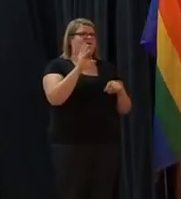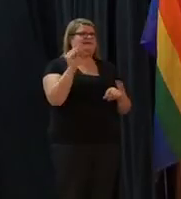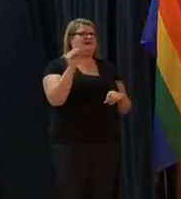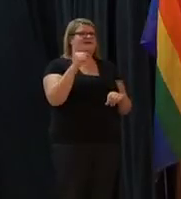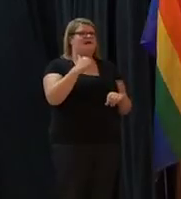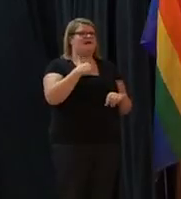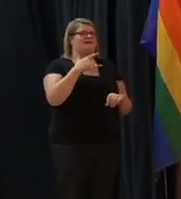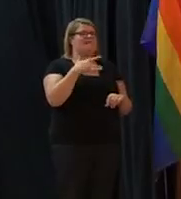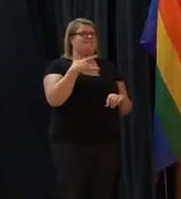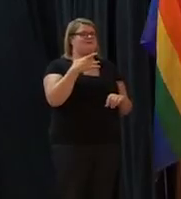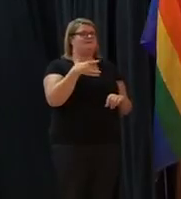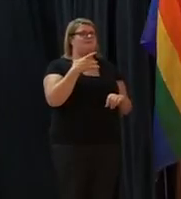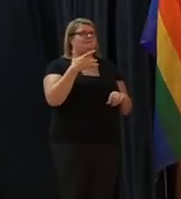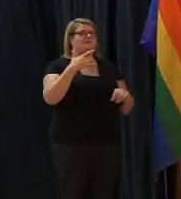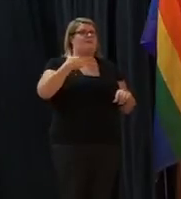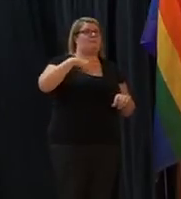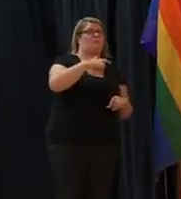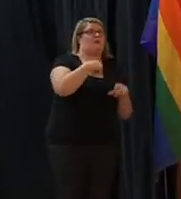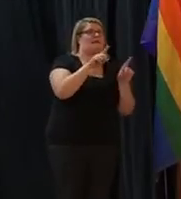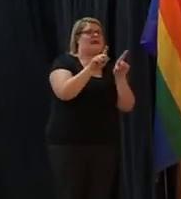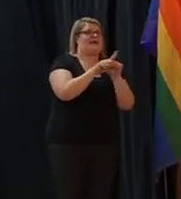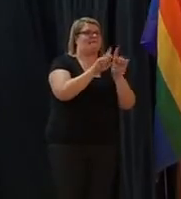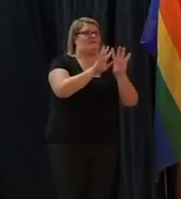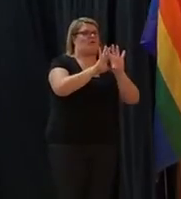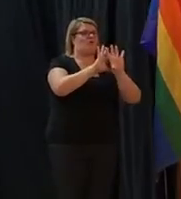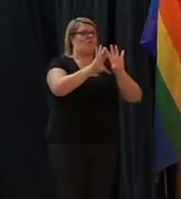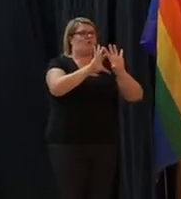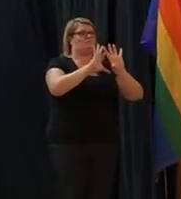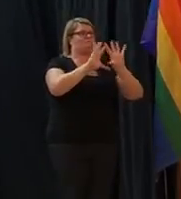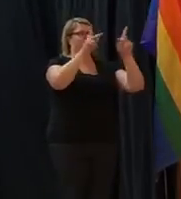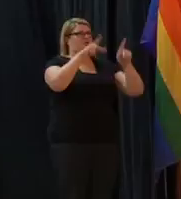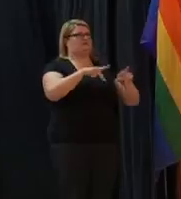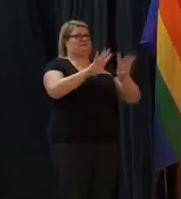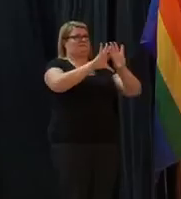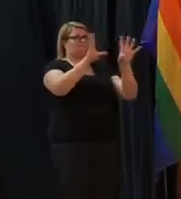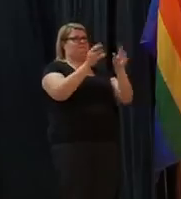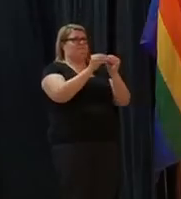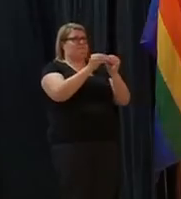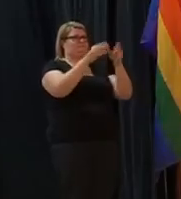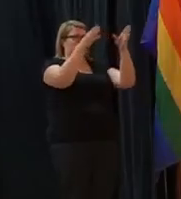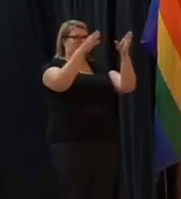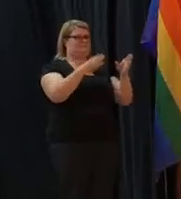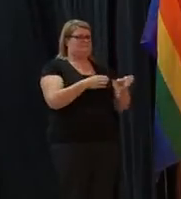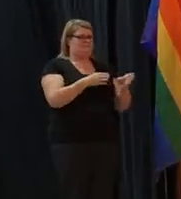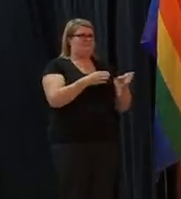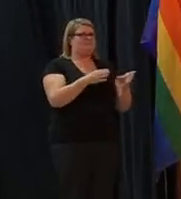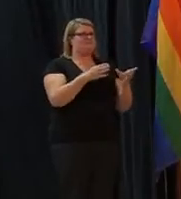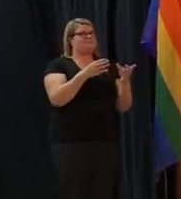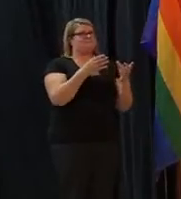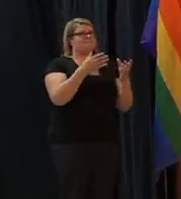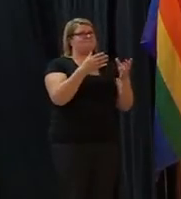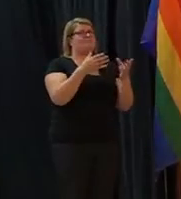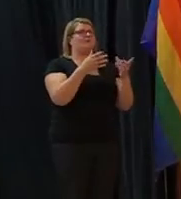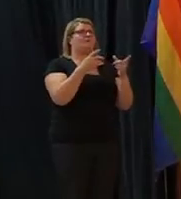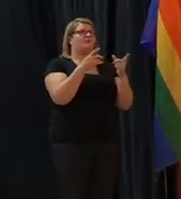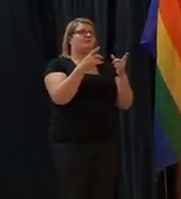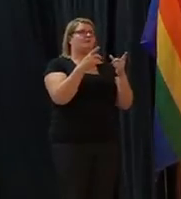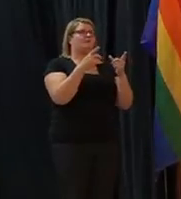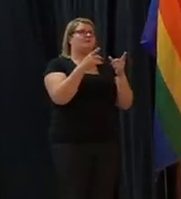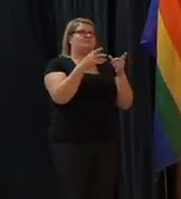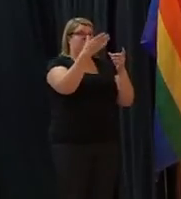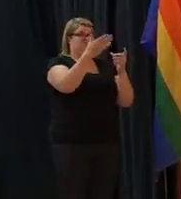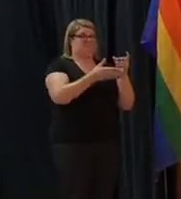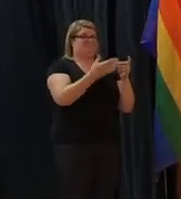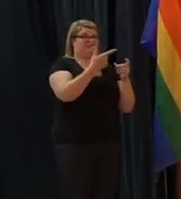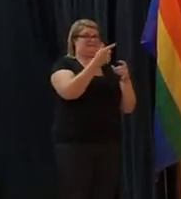And I think that we as a whole, a person as a whole, also happens to be, he happens to be gay,